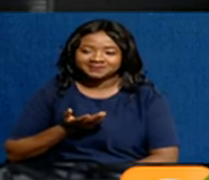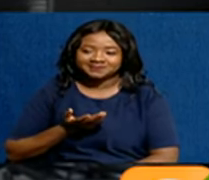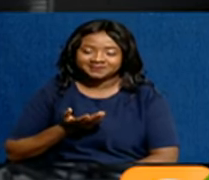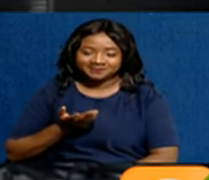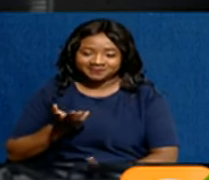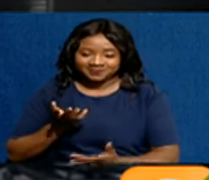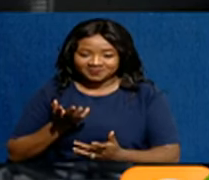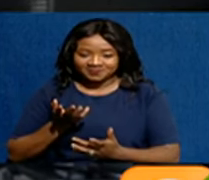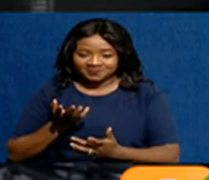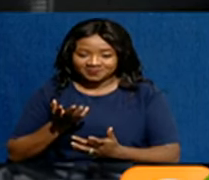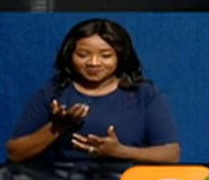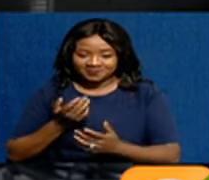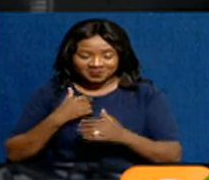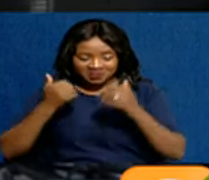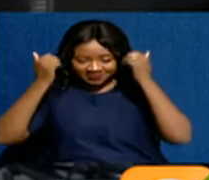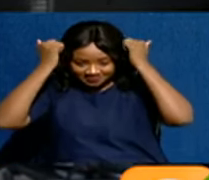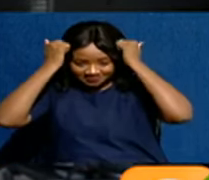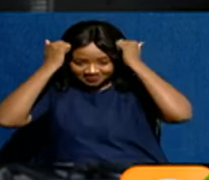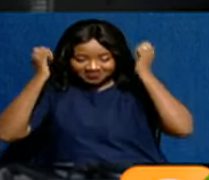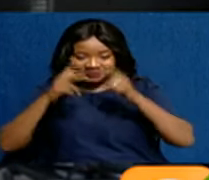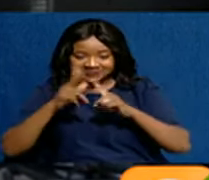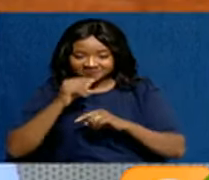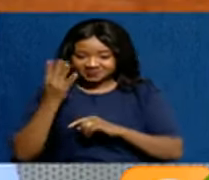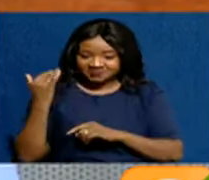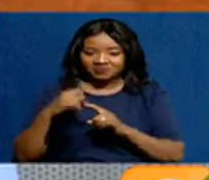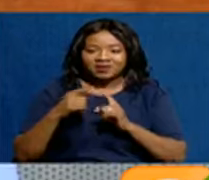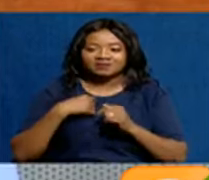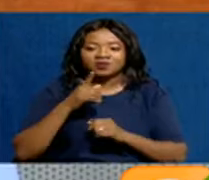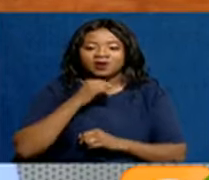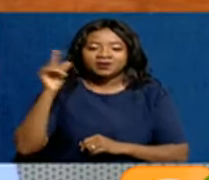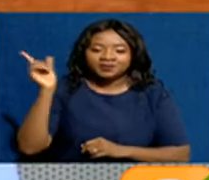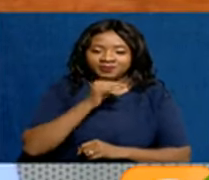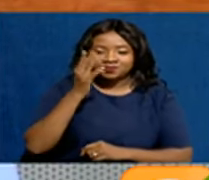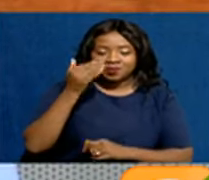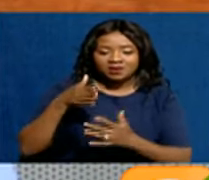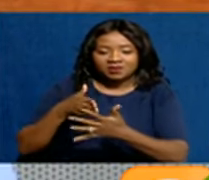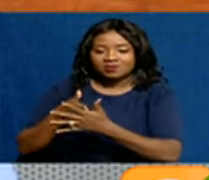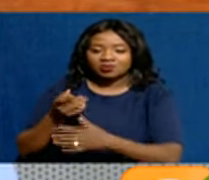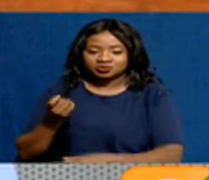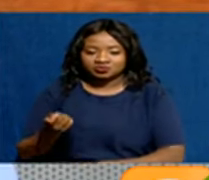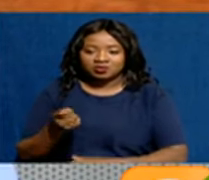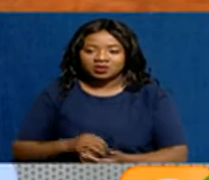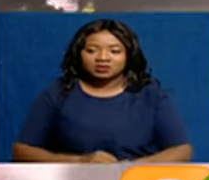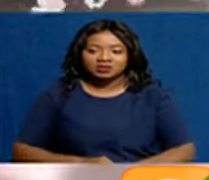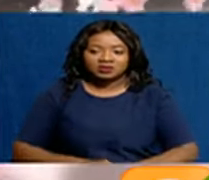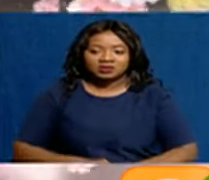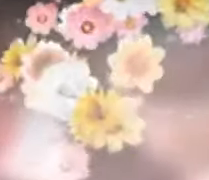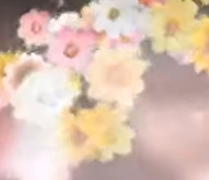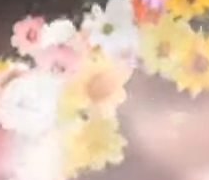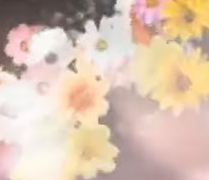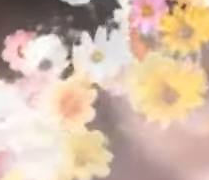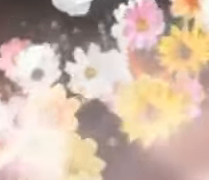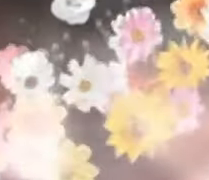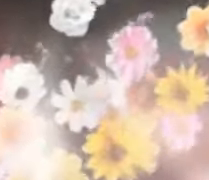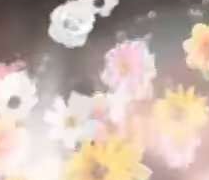finish my the further studies which I started because nilipost kidogo, nilipata kazi.